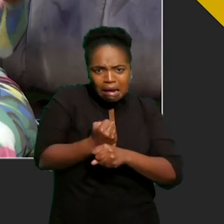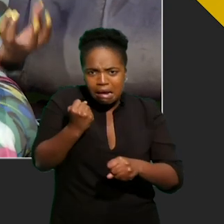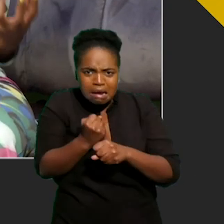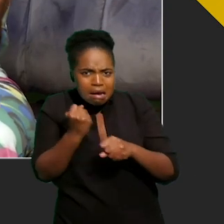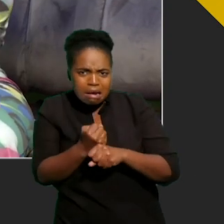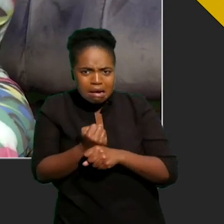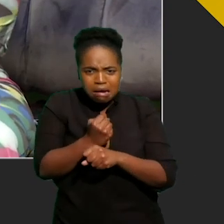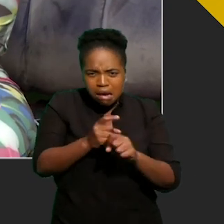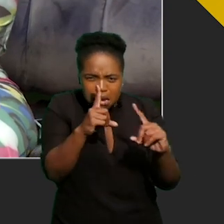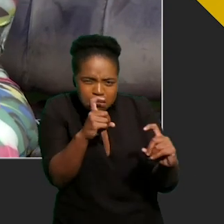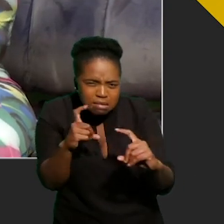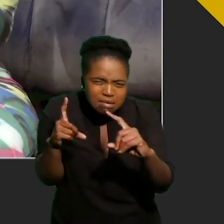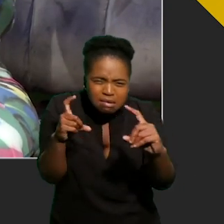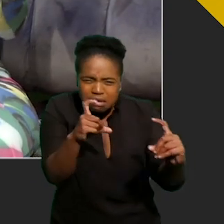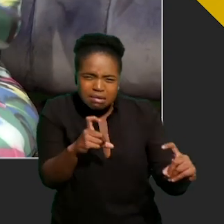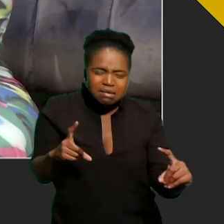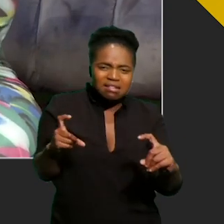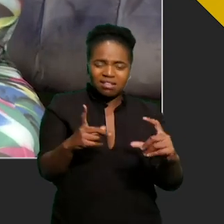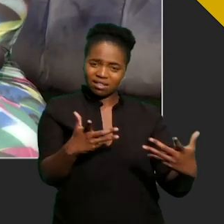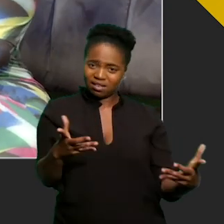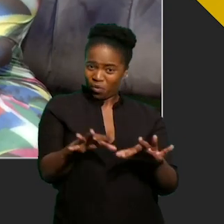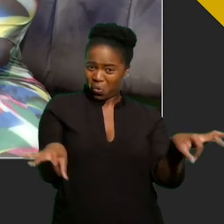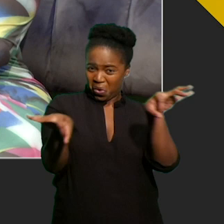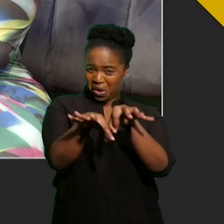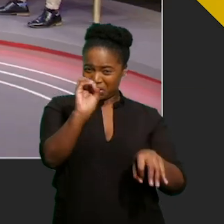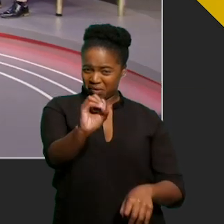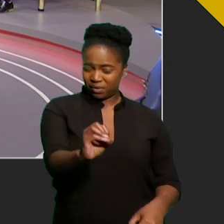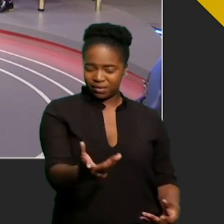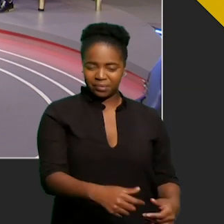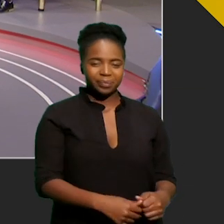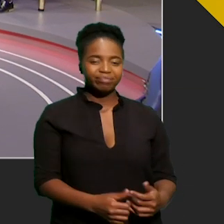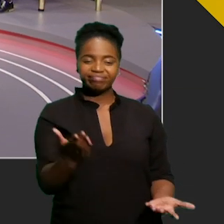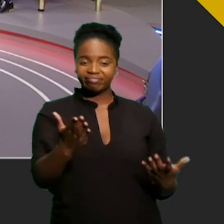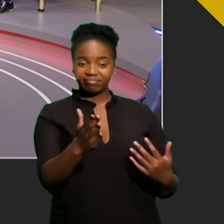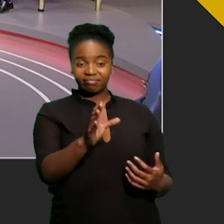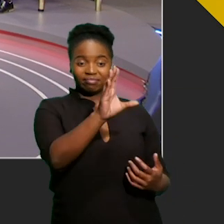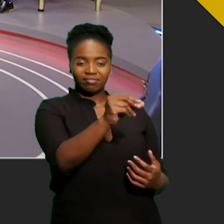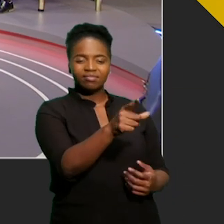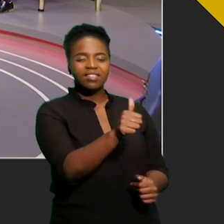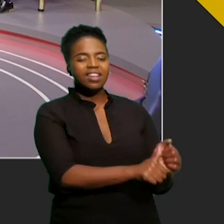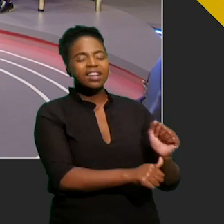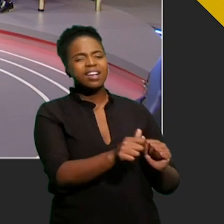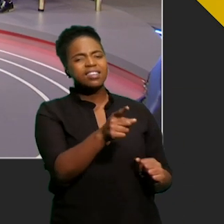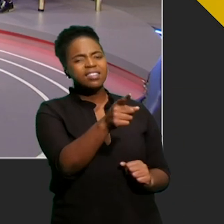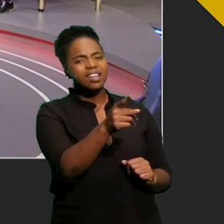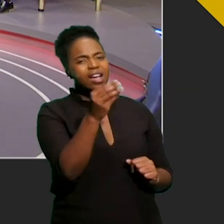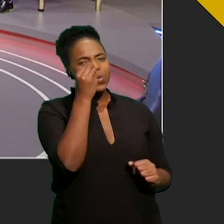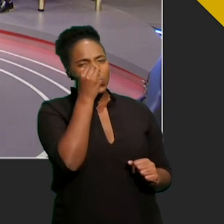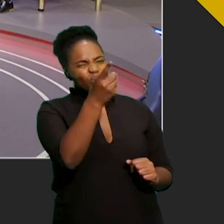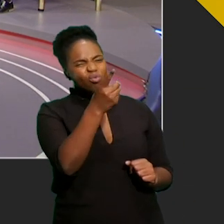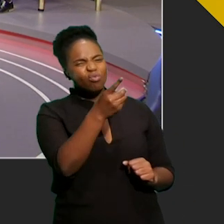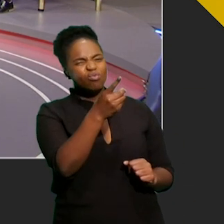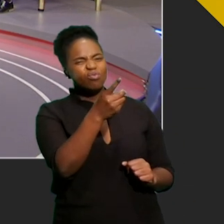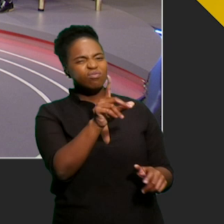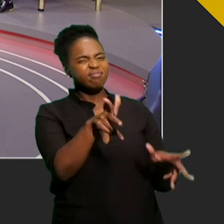to try and get pictures, is the youth even interested in what you're writing? Maybe you can start there, my brother. What type of news are you